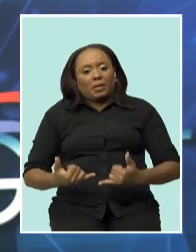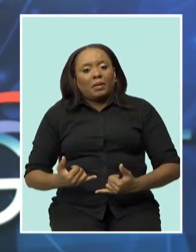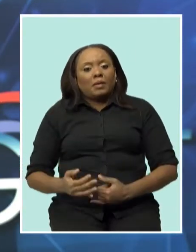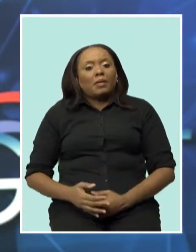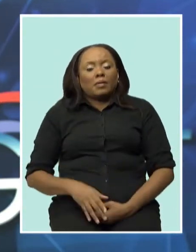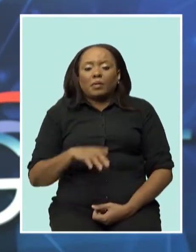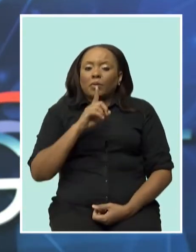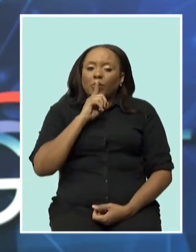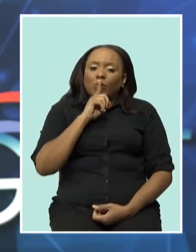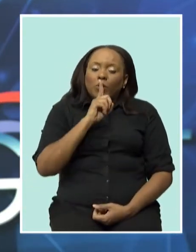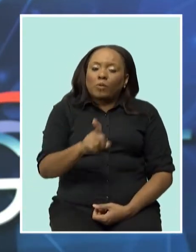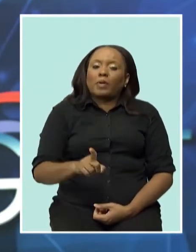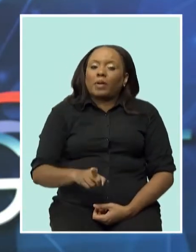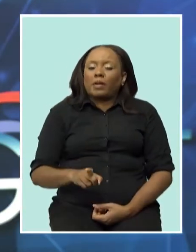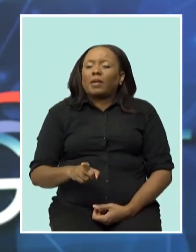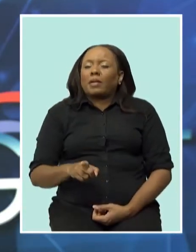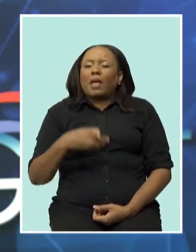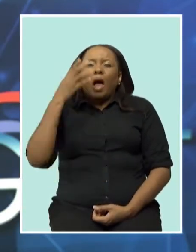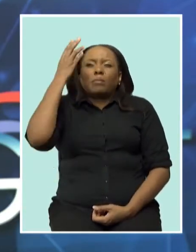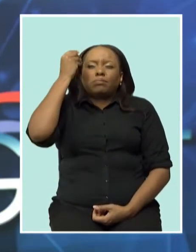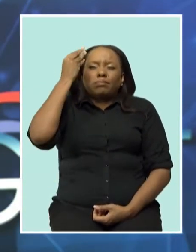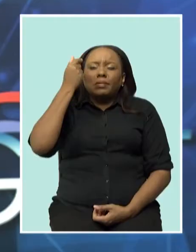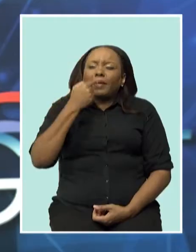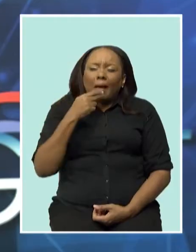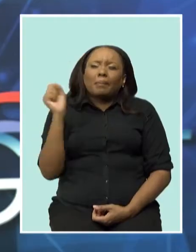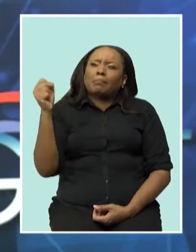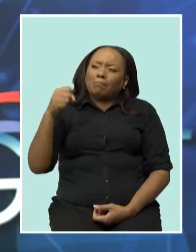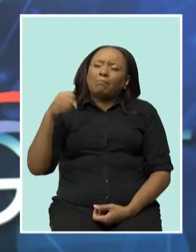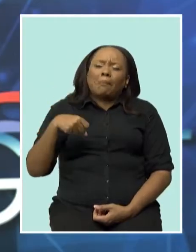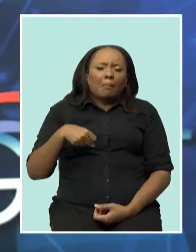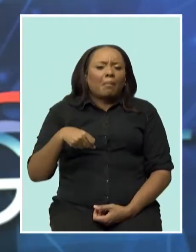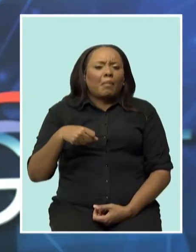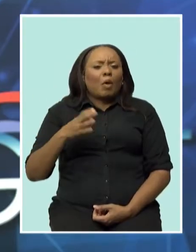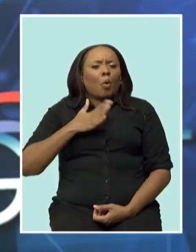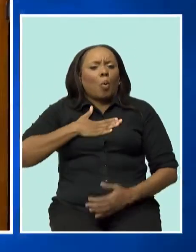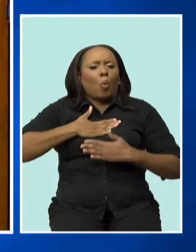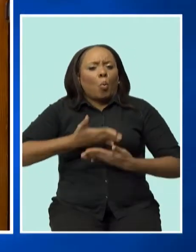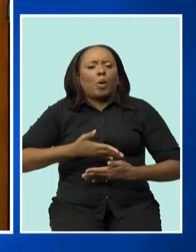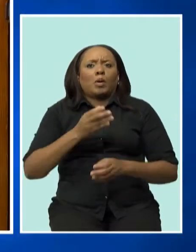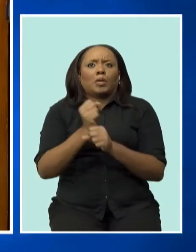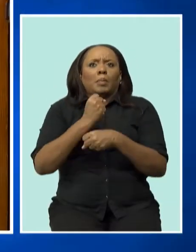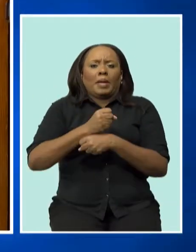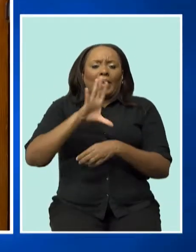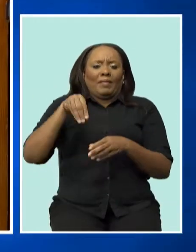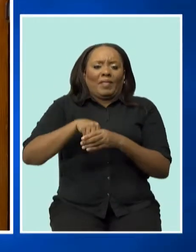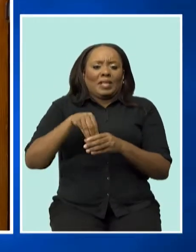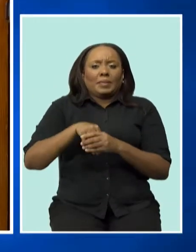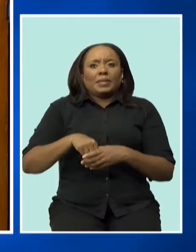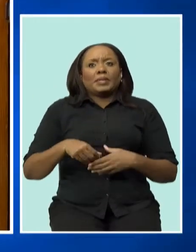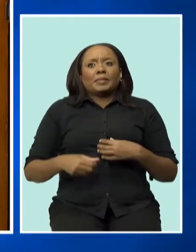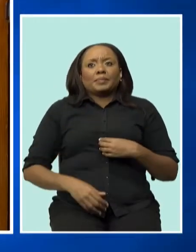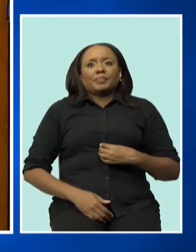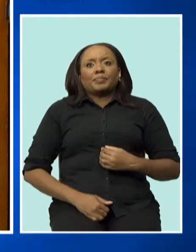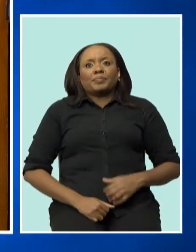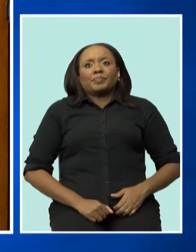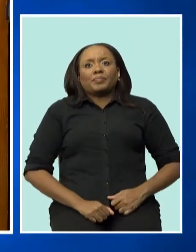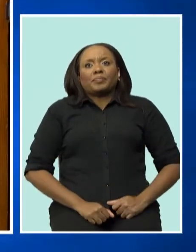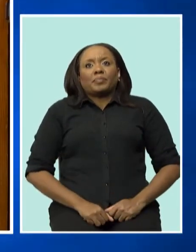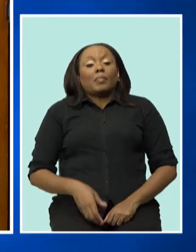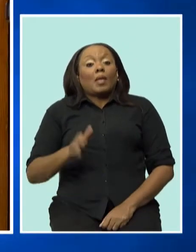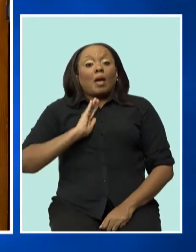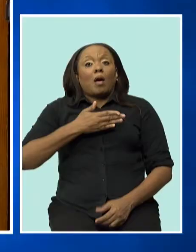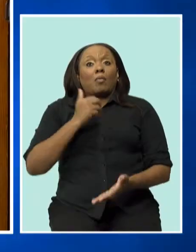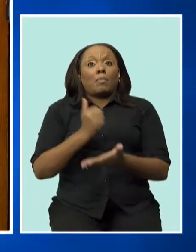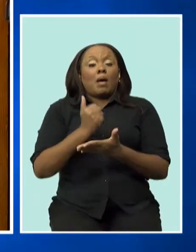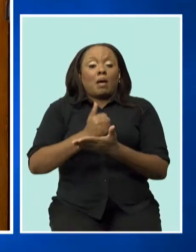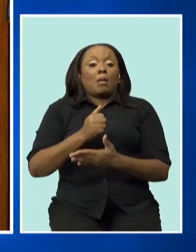was a factor in their decision to make that major investment. We believe our bank's investment of